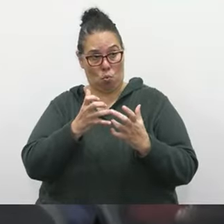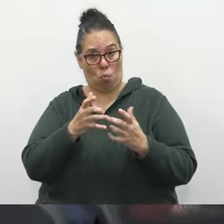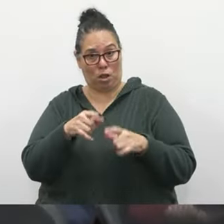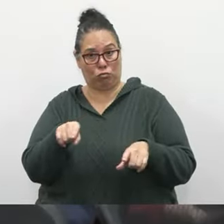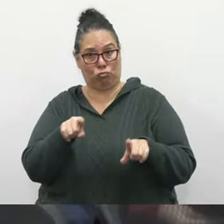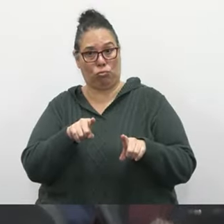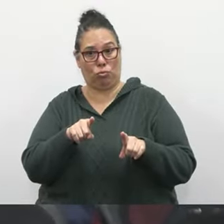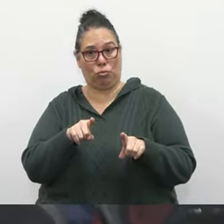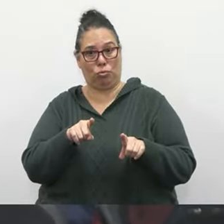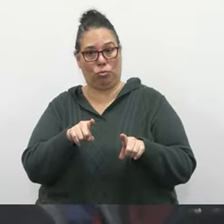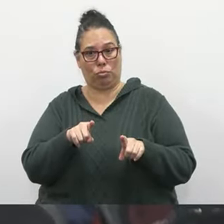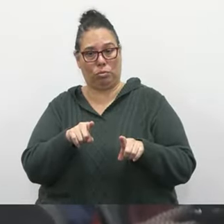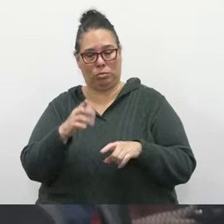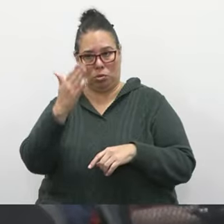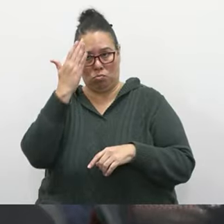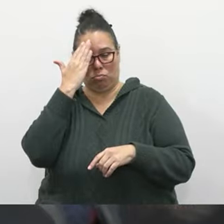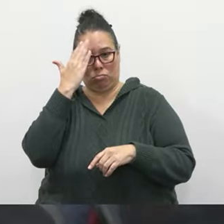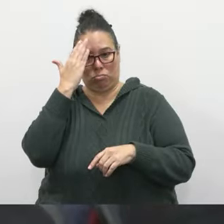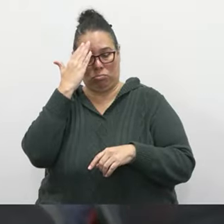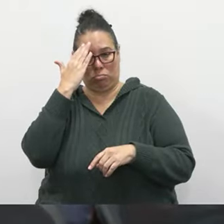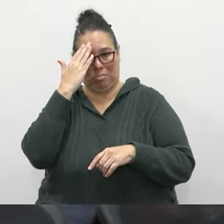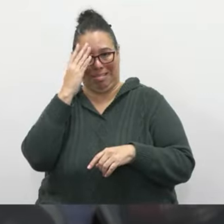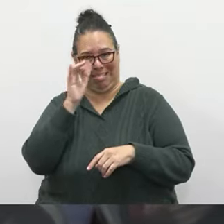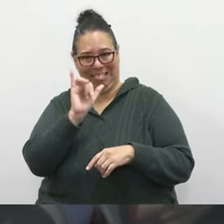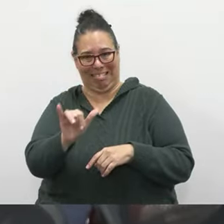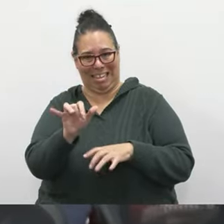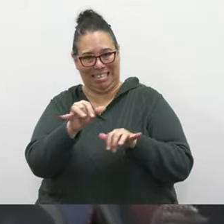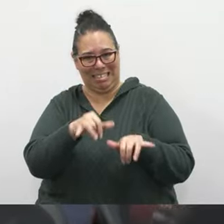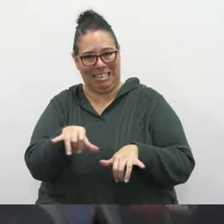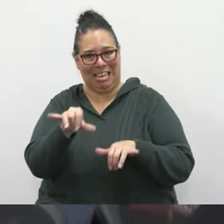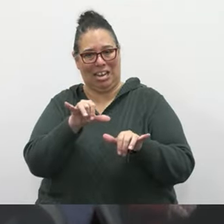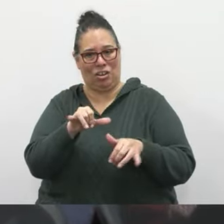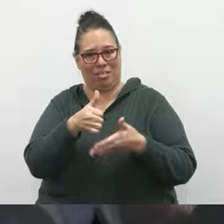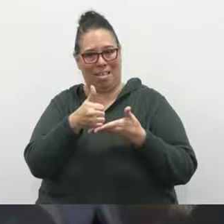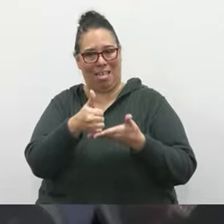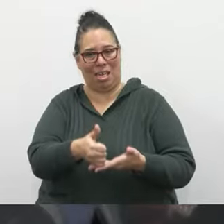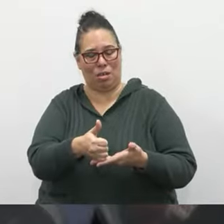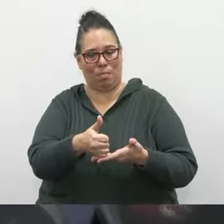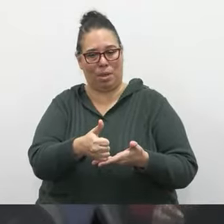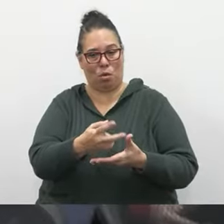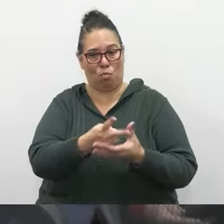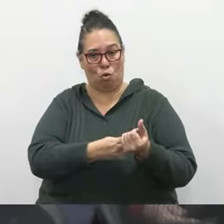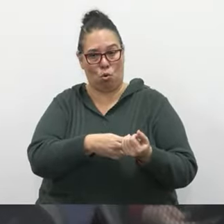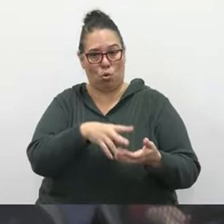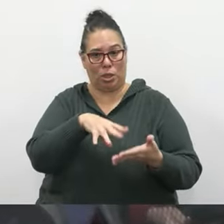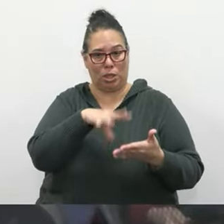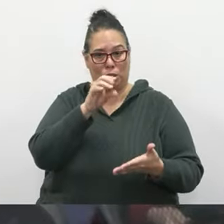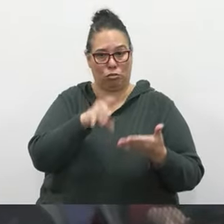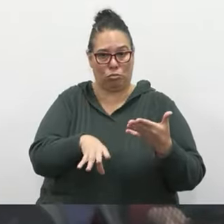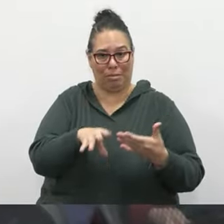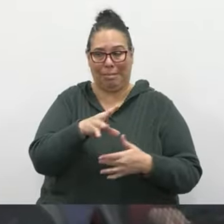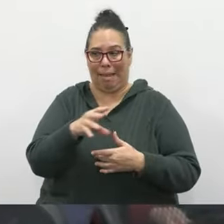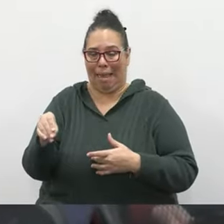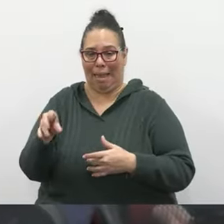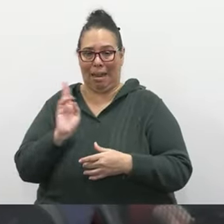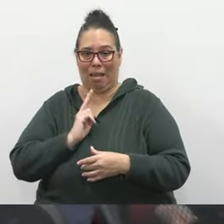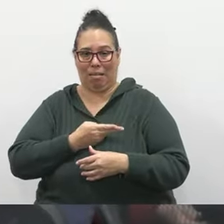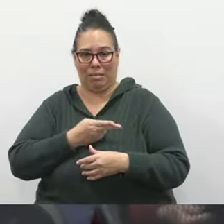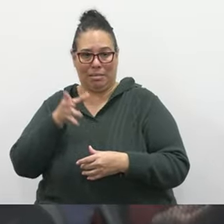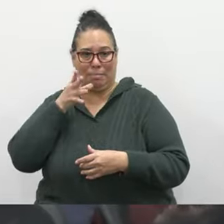to take conscience of that center that is helping both the students and us, their parents.